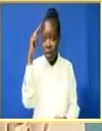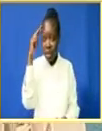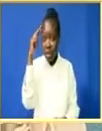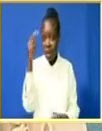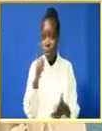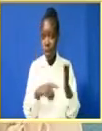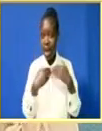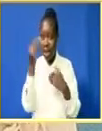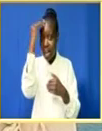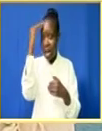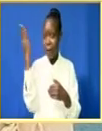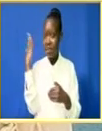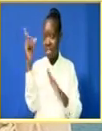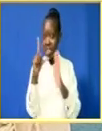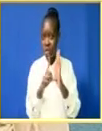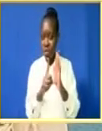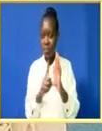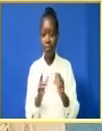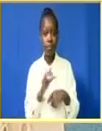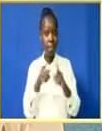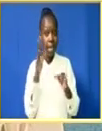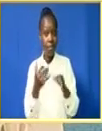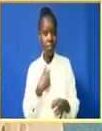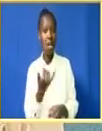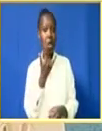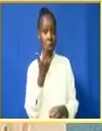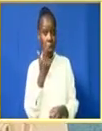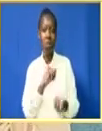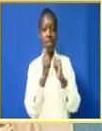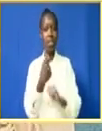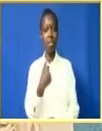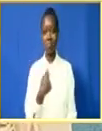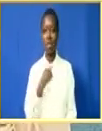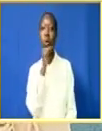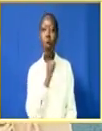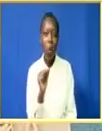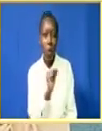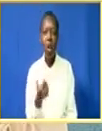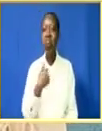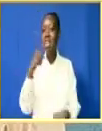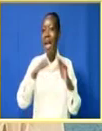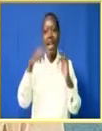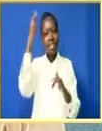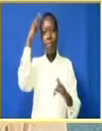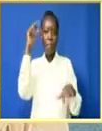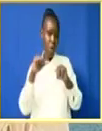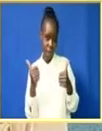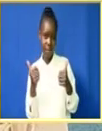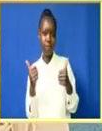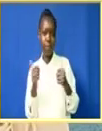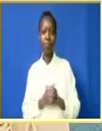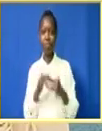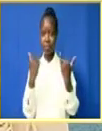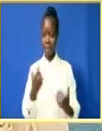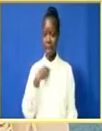learned previously. But if I'm wrong, correct me. Okay. I'm old. Mm-hmm. I don't remember things easily. Mm-hmm. Okay. So I